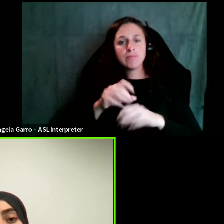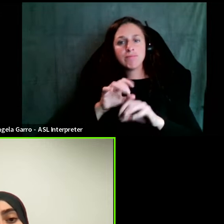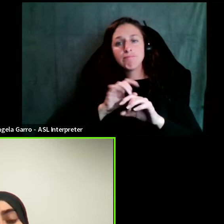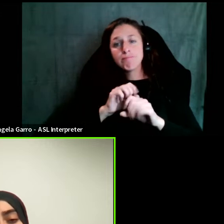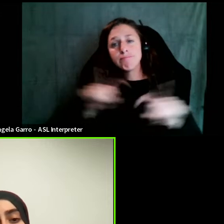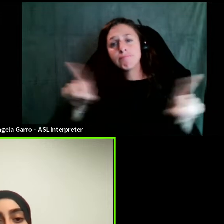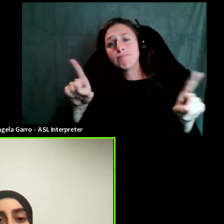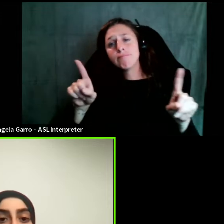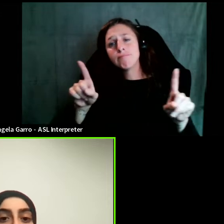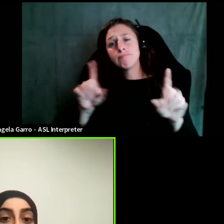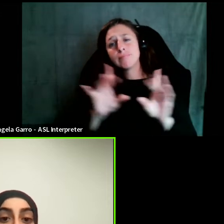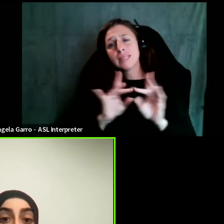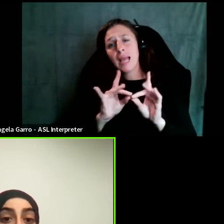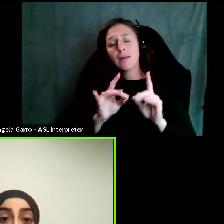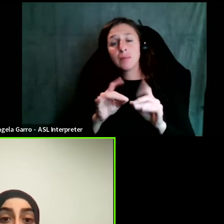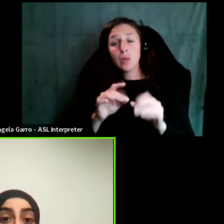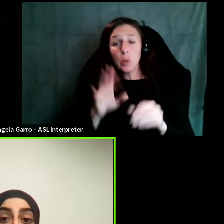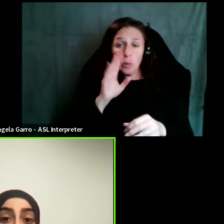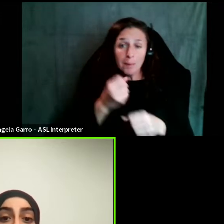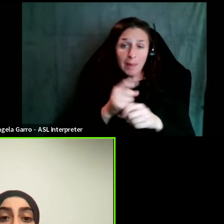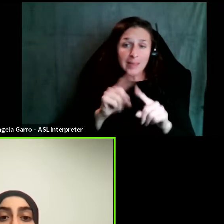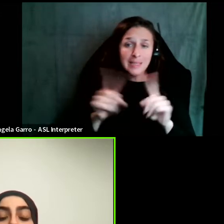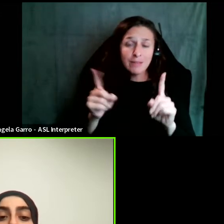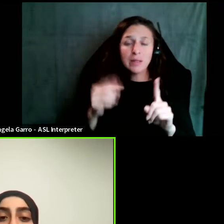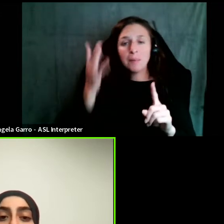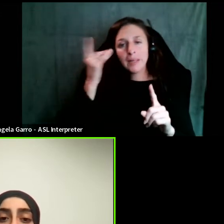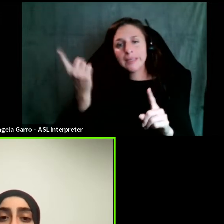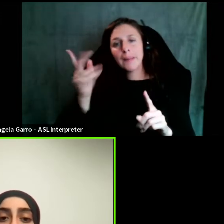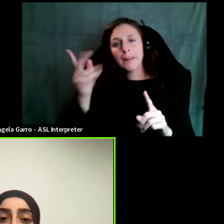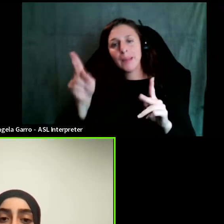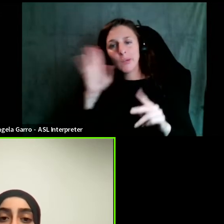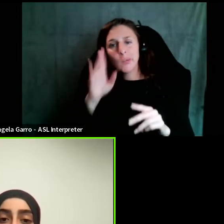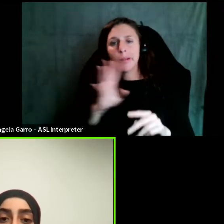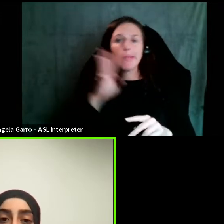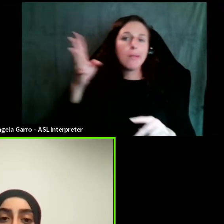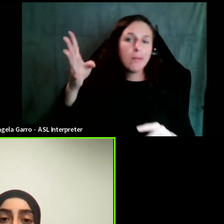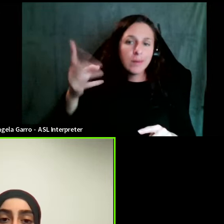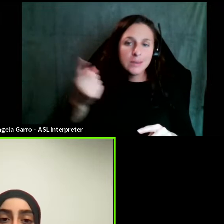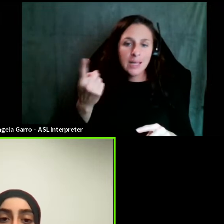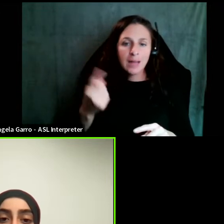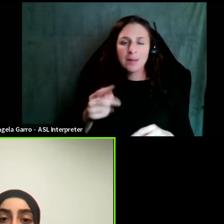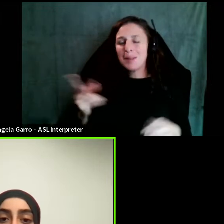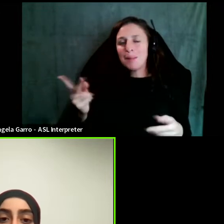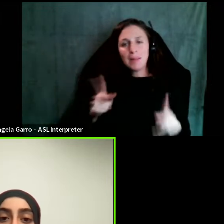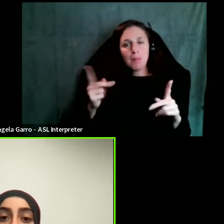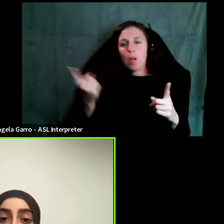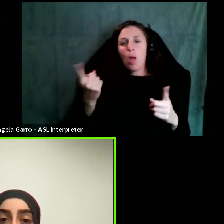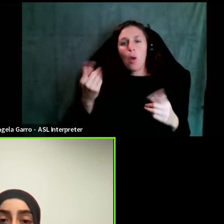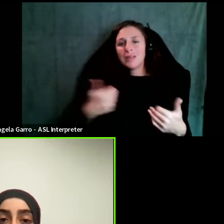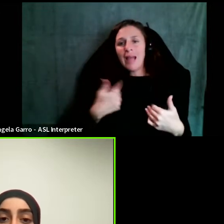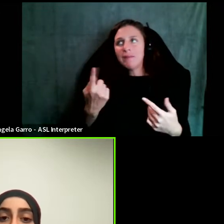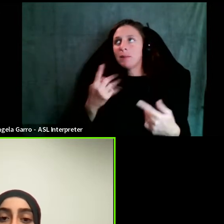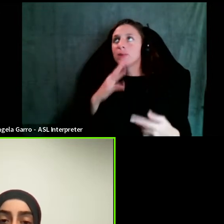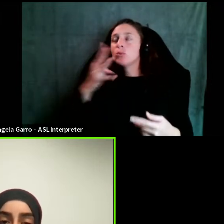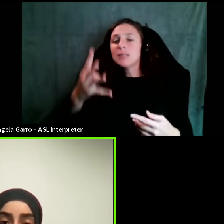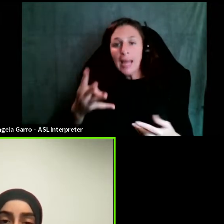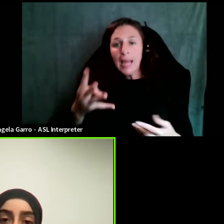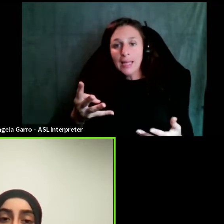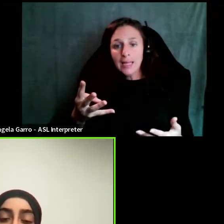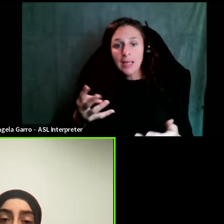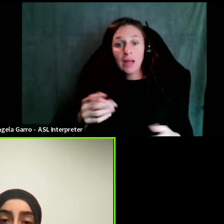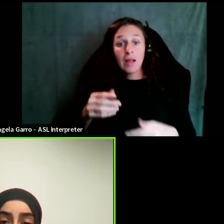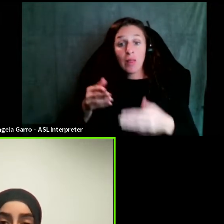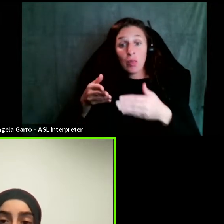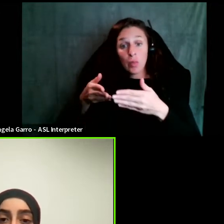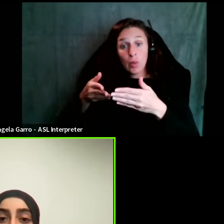difference because people will have something to say. People always have something to say. And the way a genocide